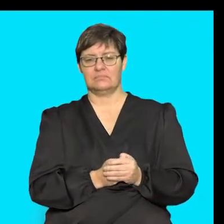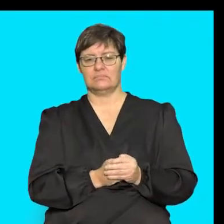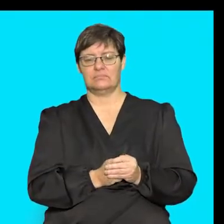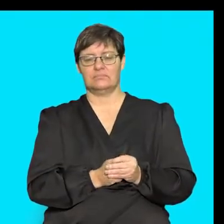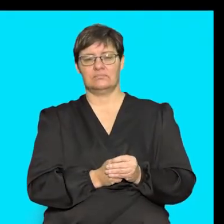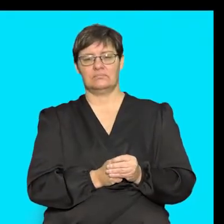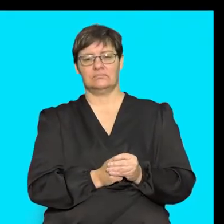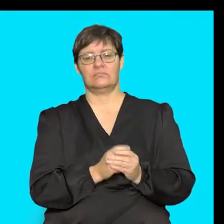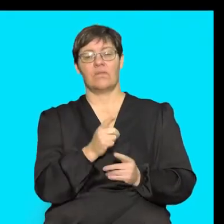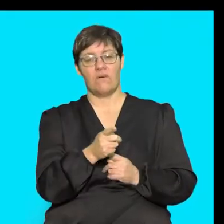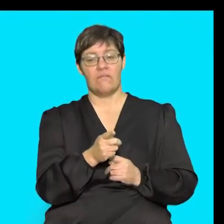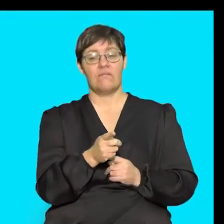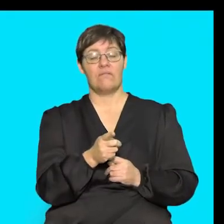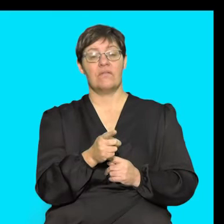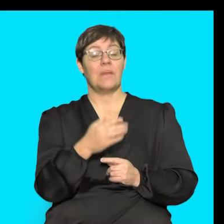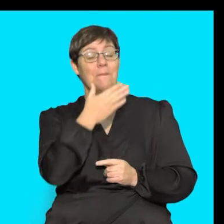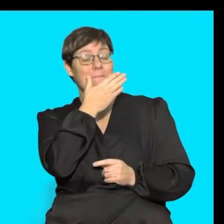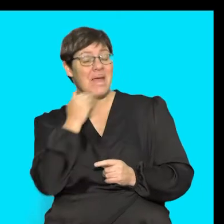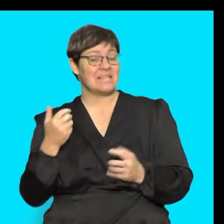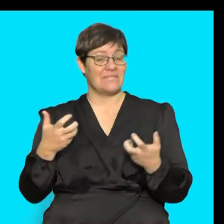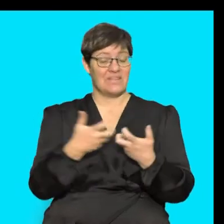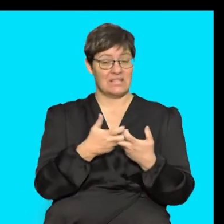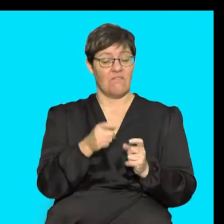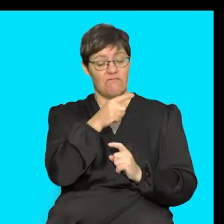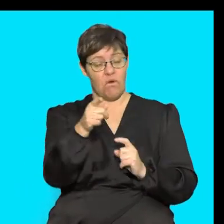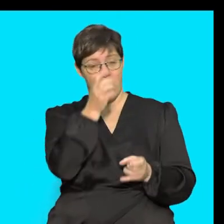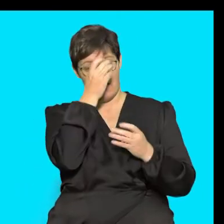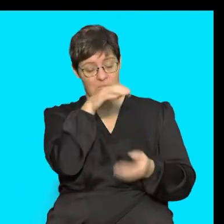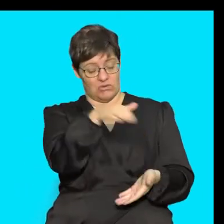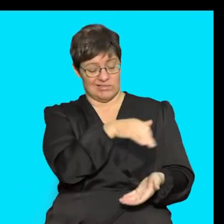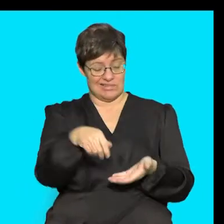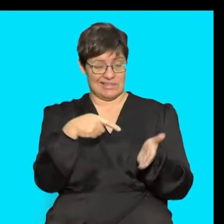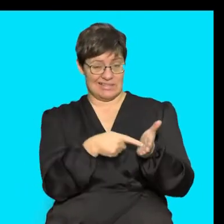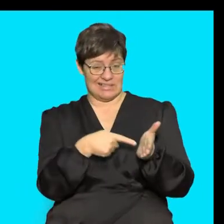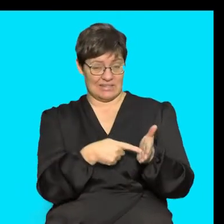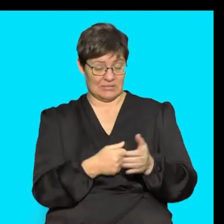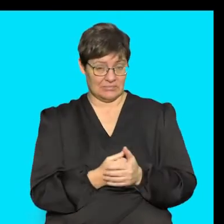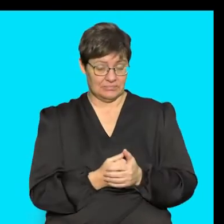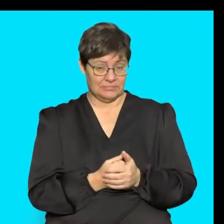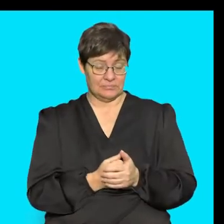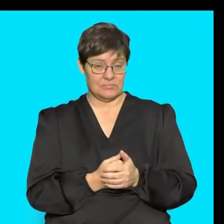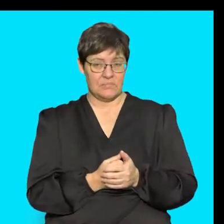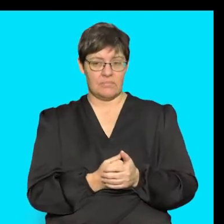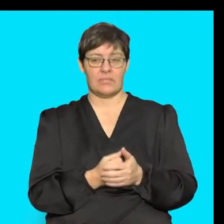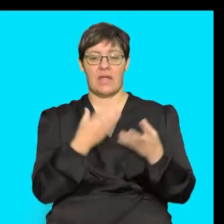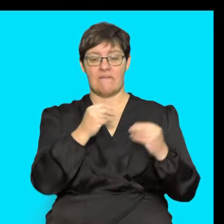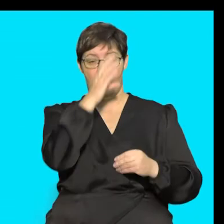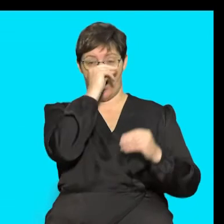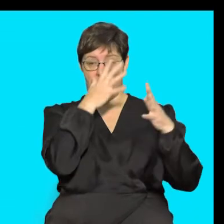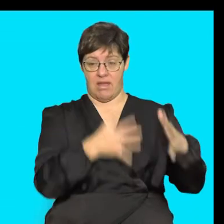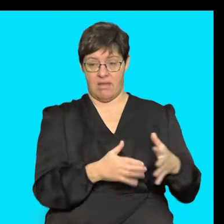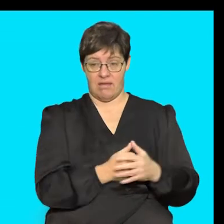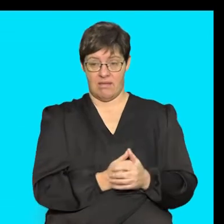So the least square line of the best fit for the following data. So here we have